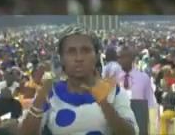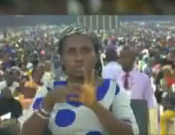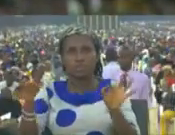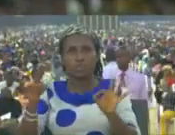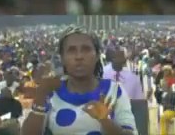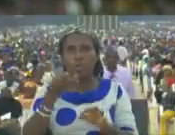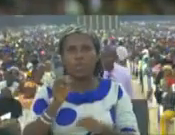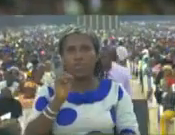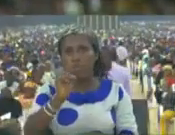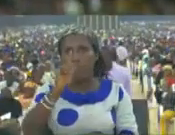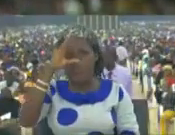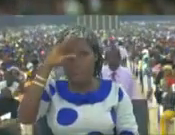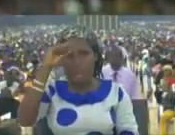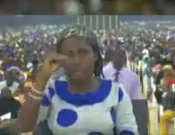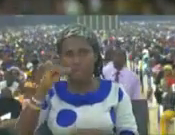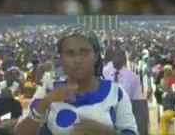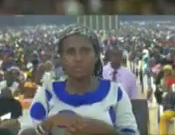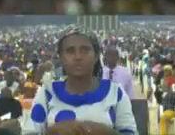woman